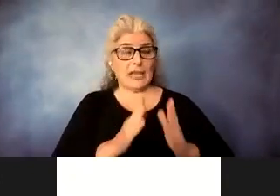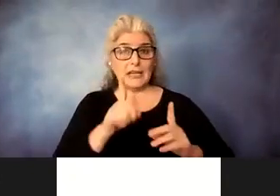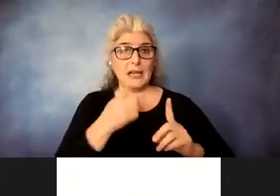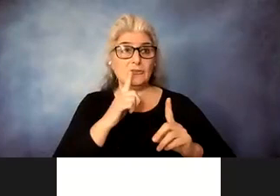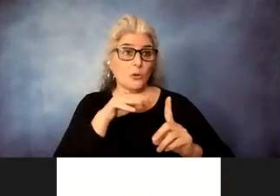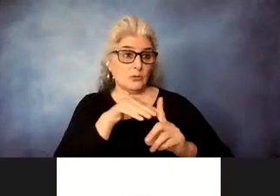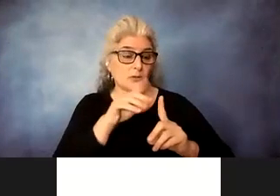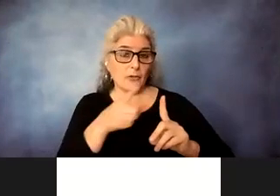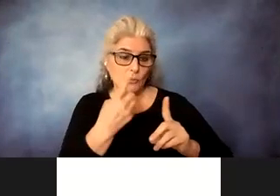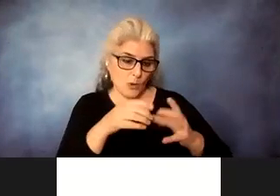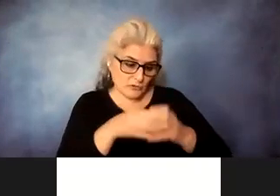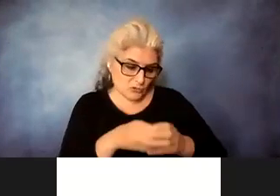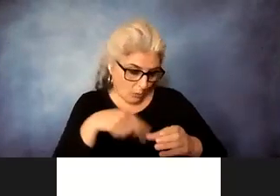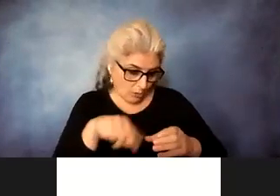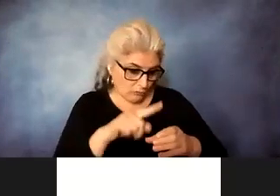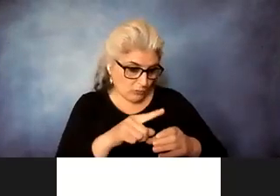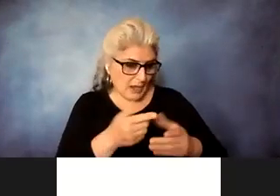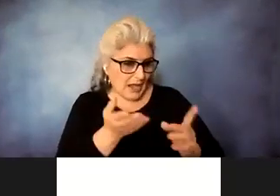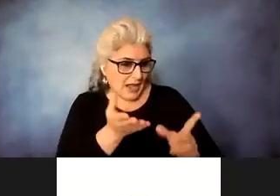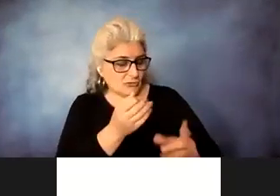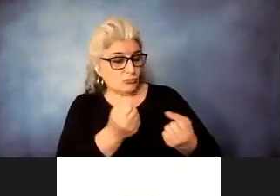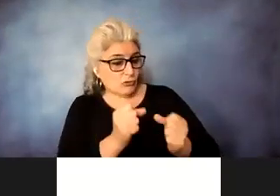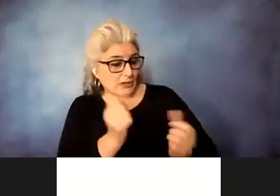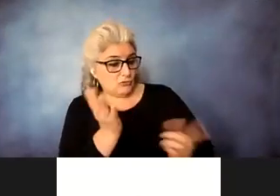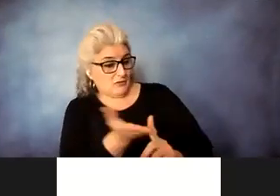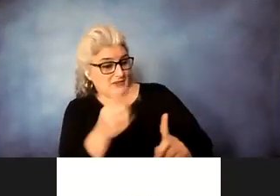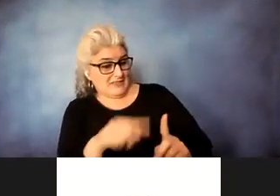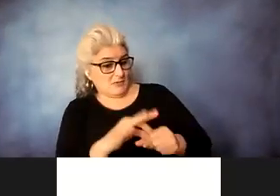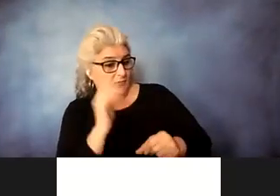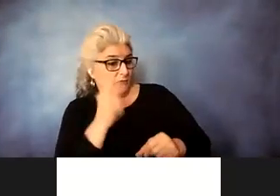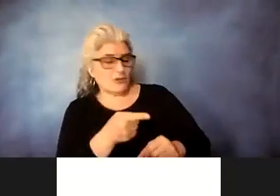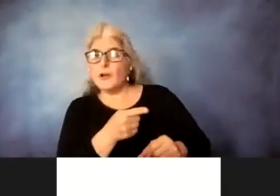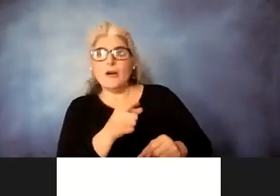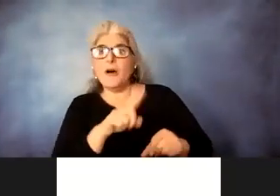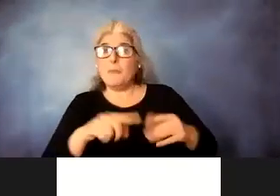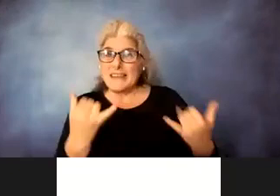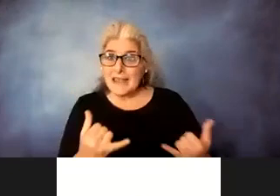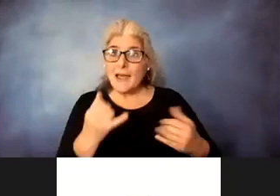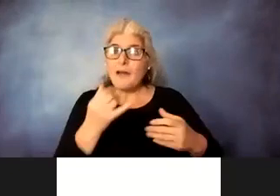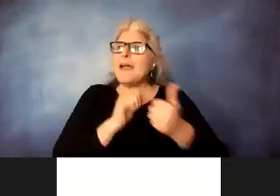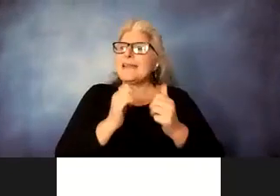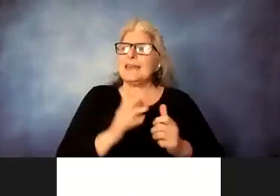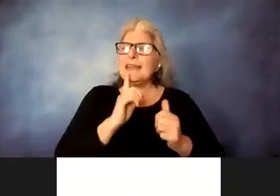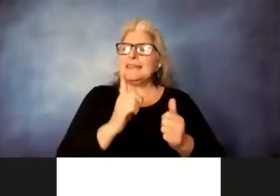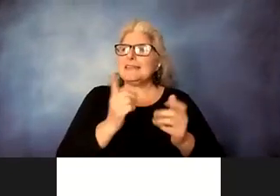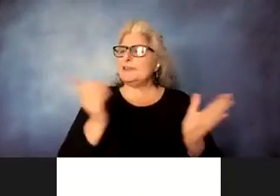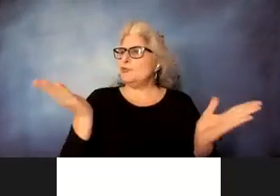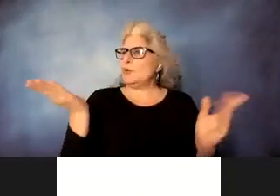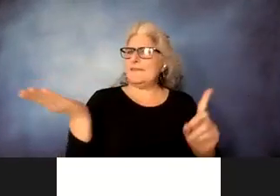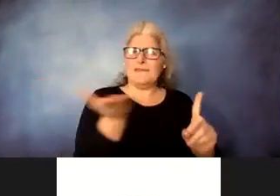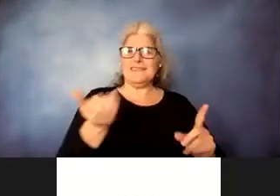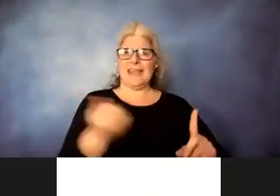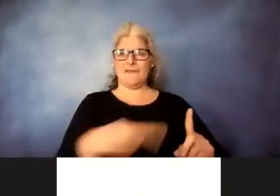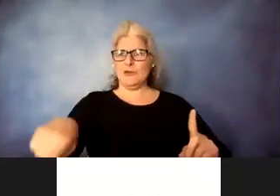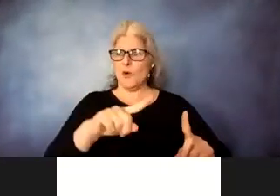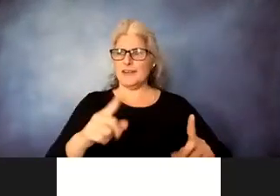hear from more candidates who are not only campaigning for first choice votes, but also second, third, and fourth and fifth choice votes. So